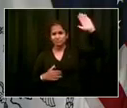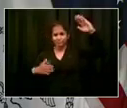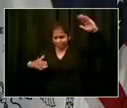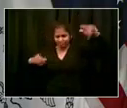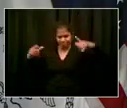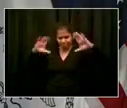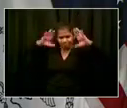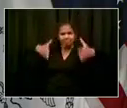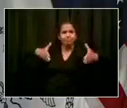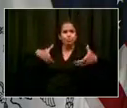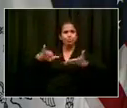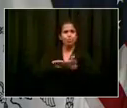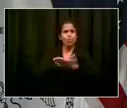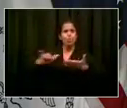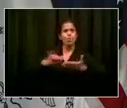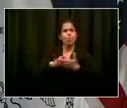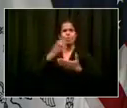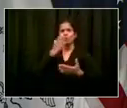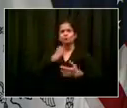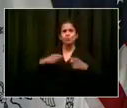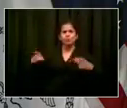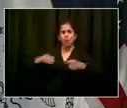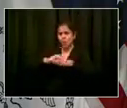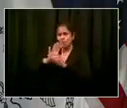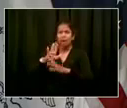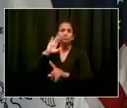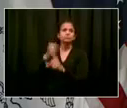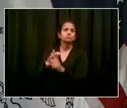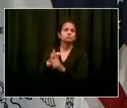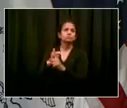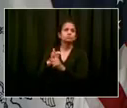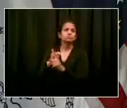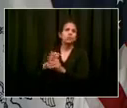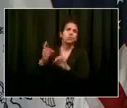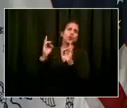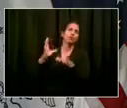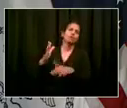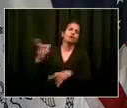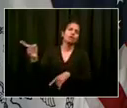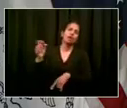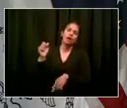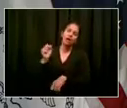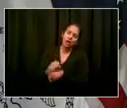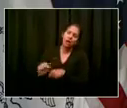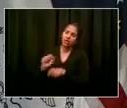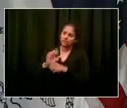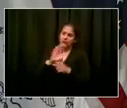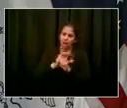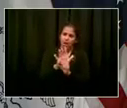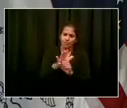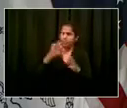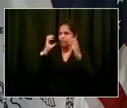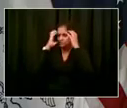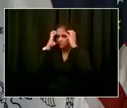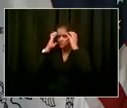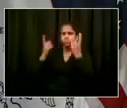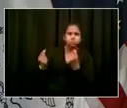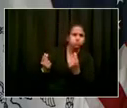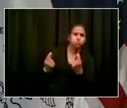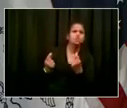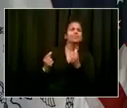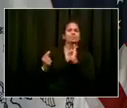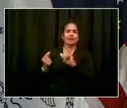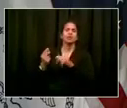but increasingly they're getting that done. So I do think it's natural that it's a problem and made worse by Washington,